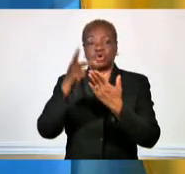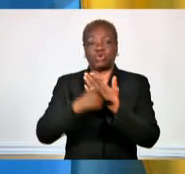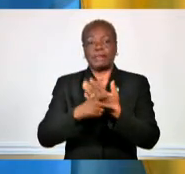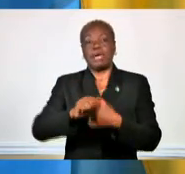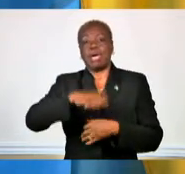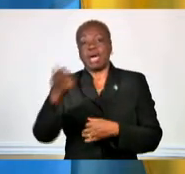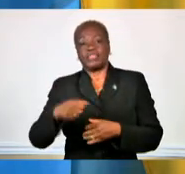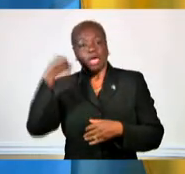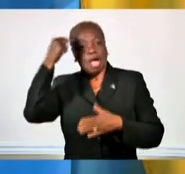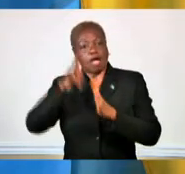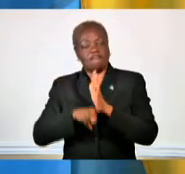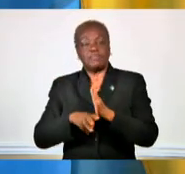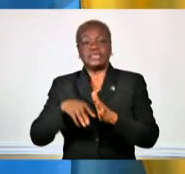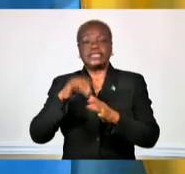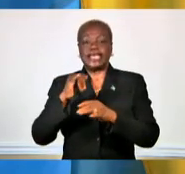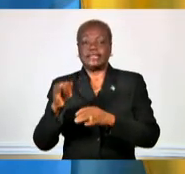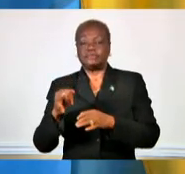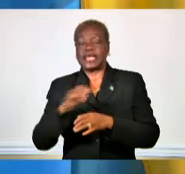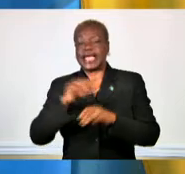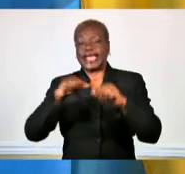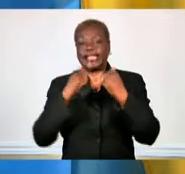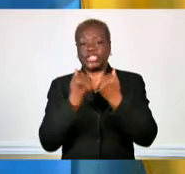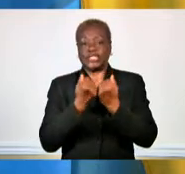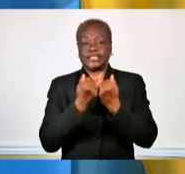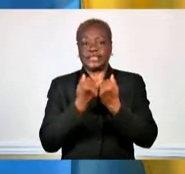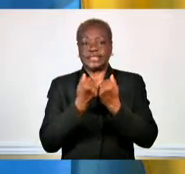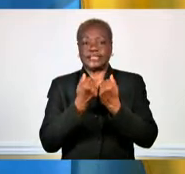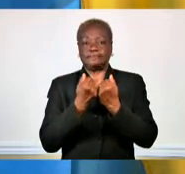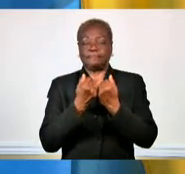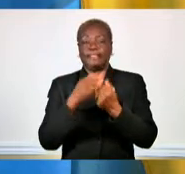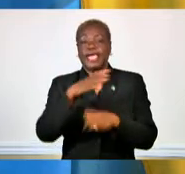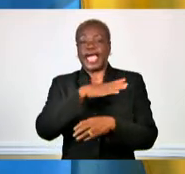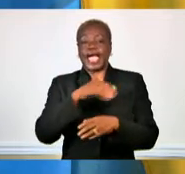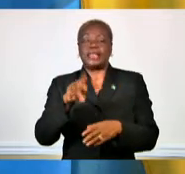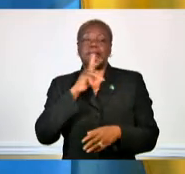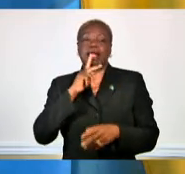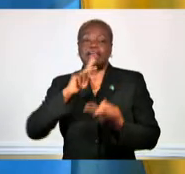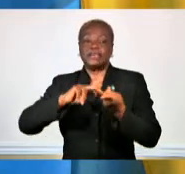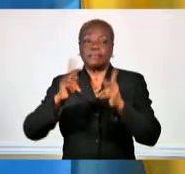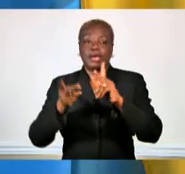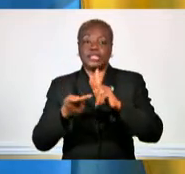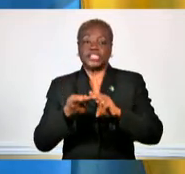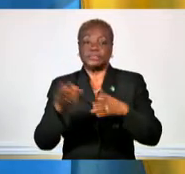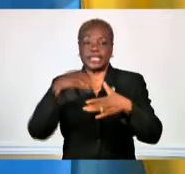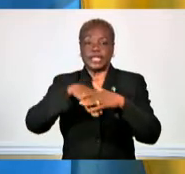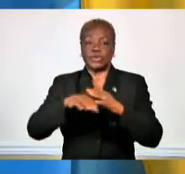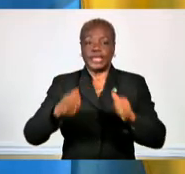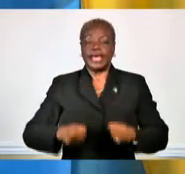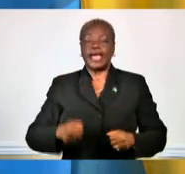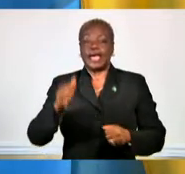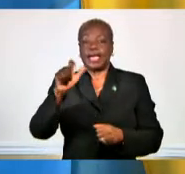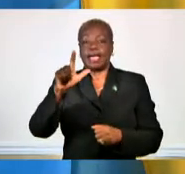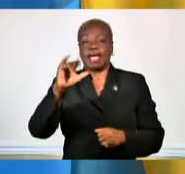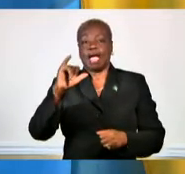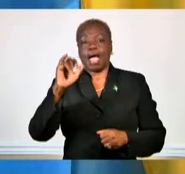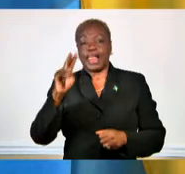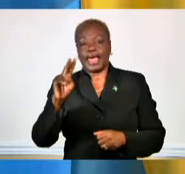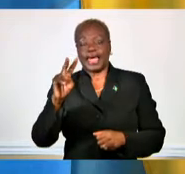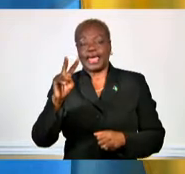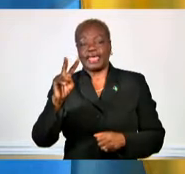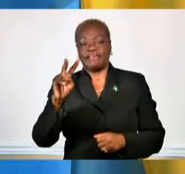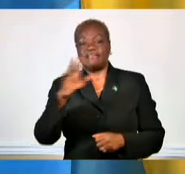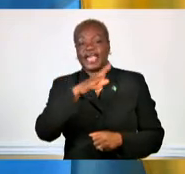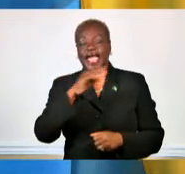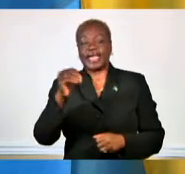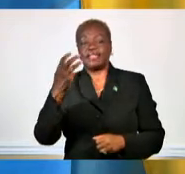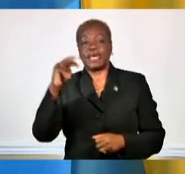government ministries and agencies, and private partnerships, including Alive and